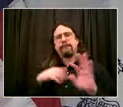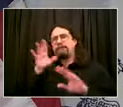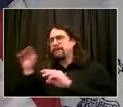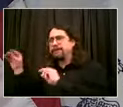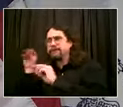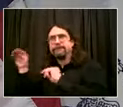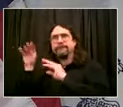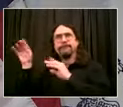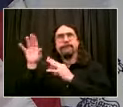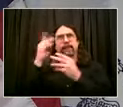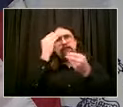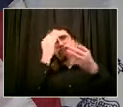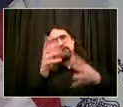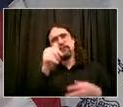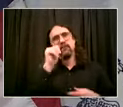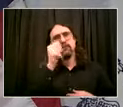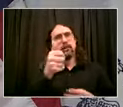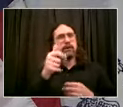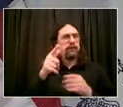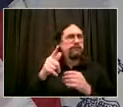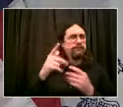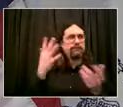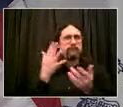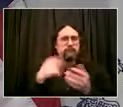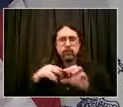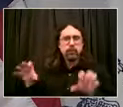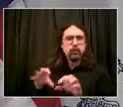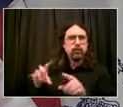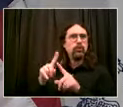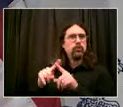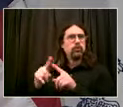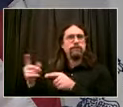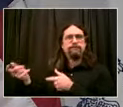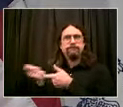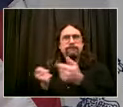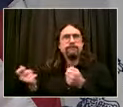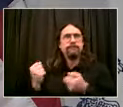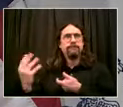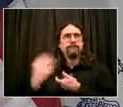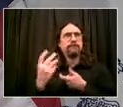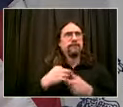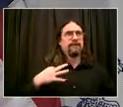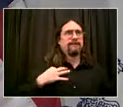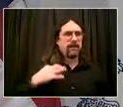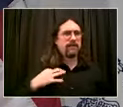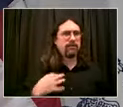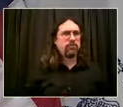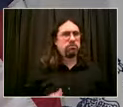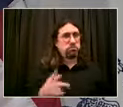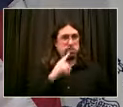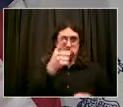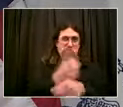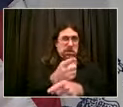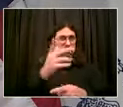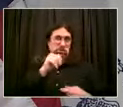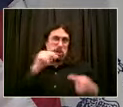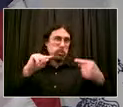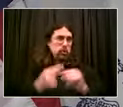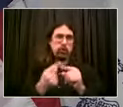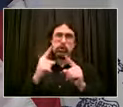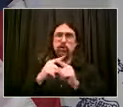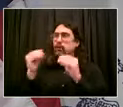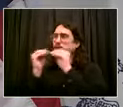but we always need more help. We want to reach every corner of this city and get the maximum people vaccinated. We have time for